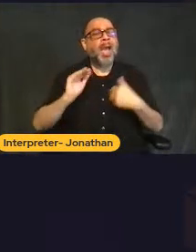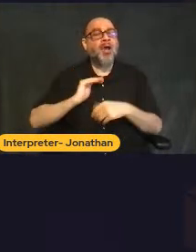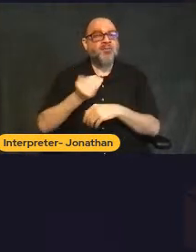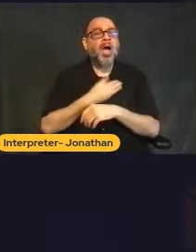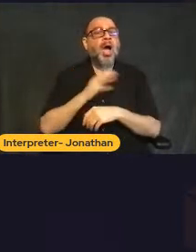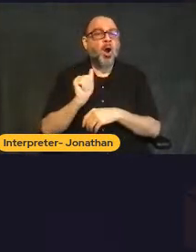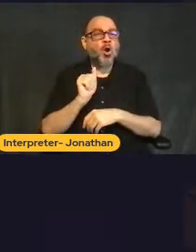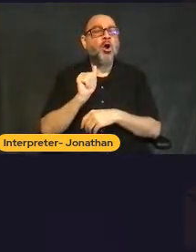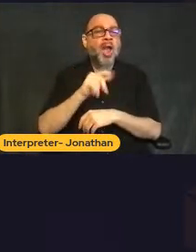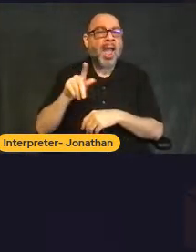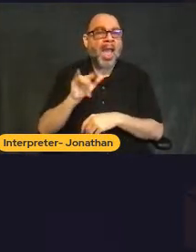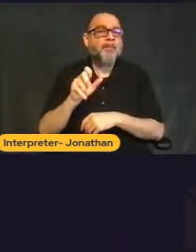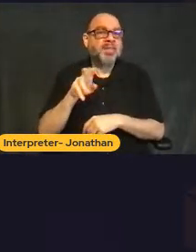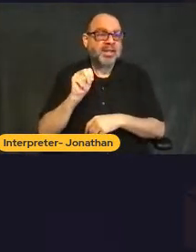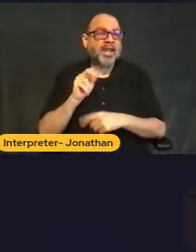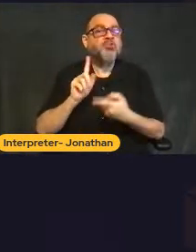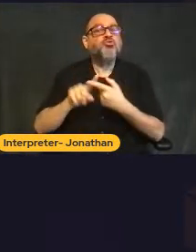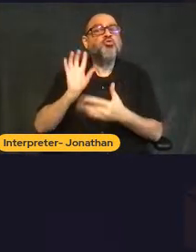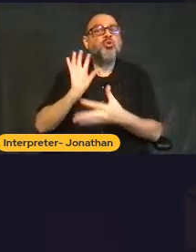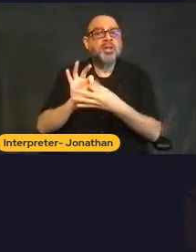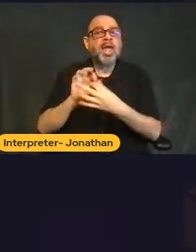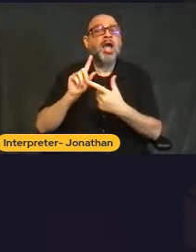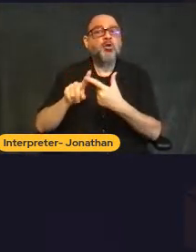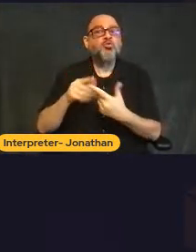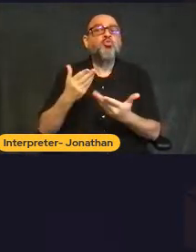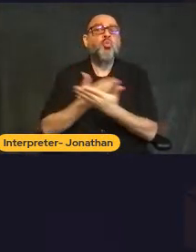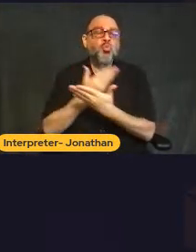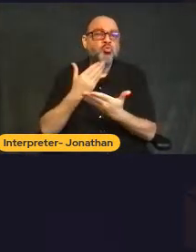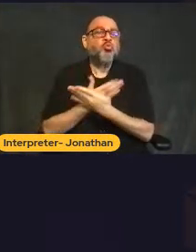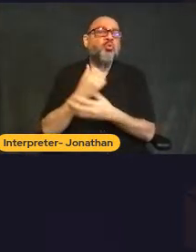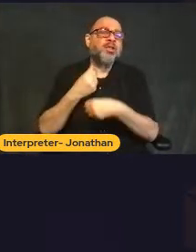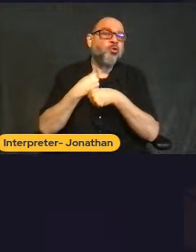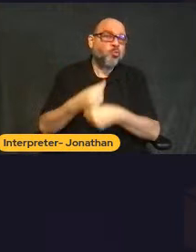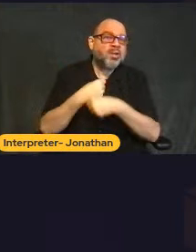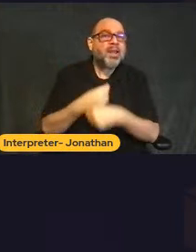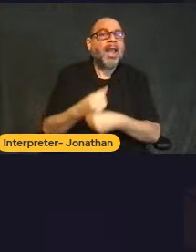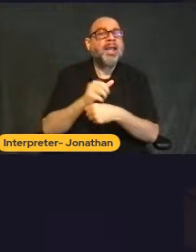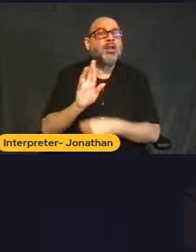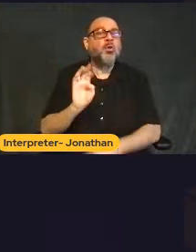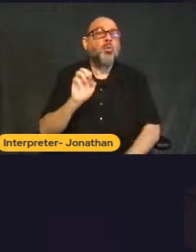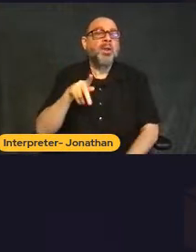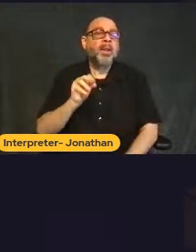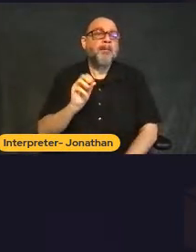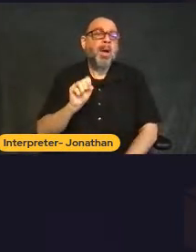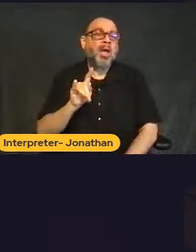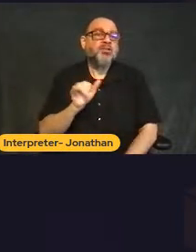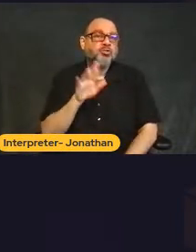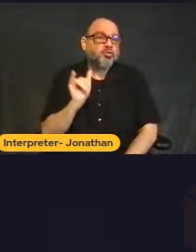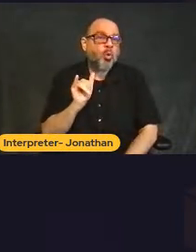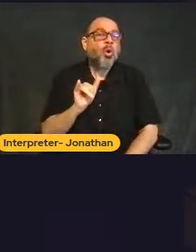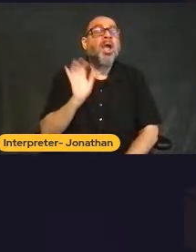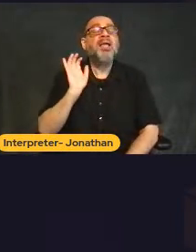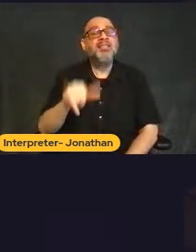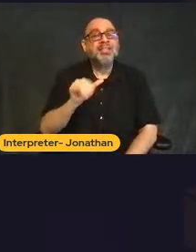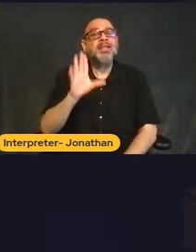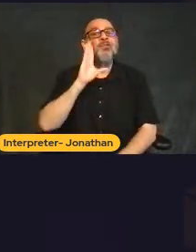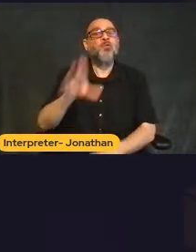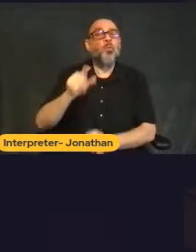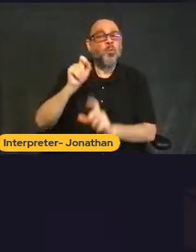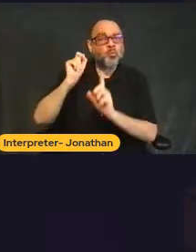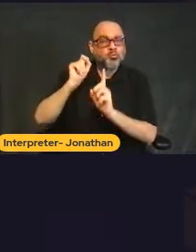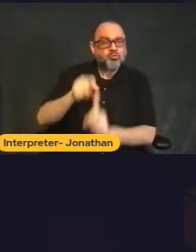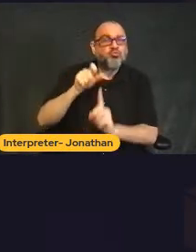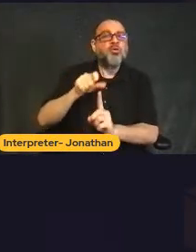connect to a newly created code commit repository, and this will trigger Amplify continuous